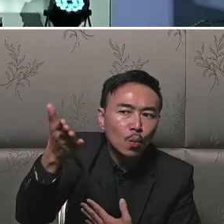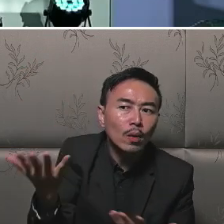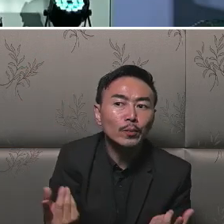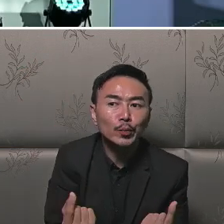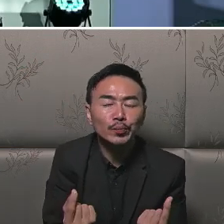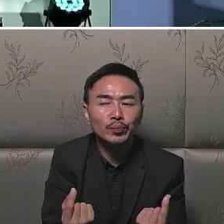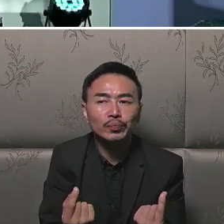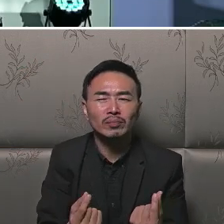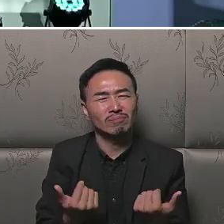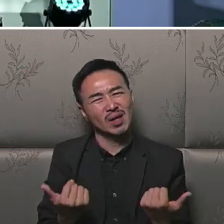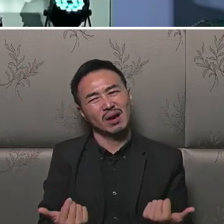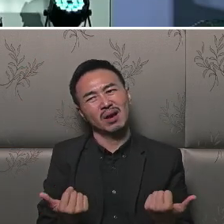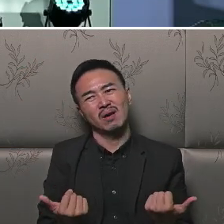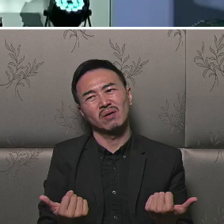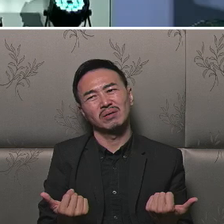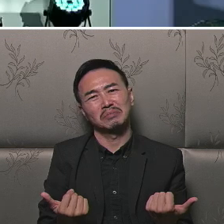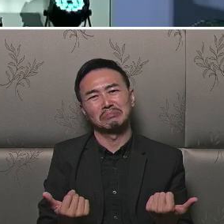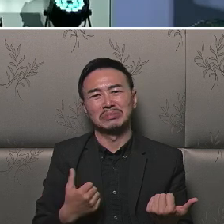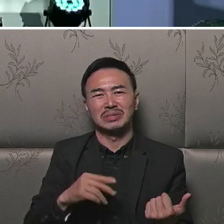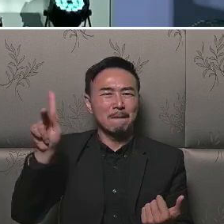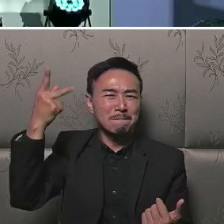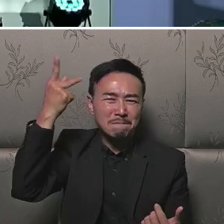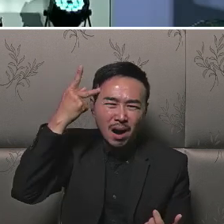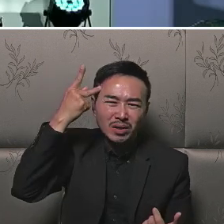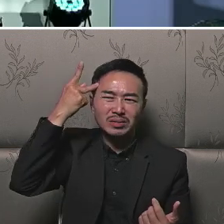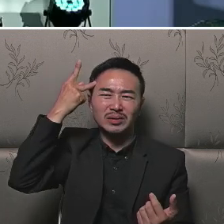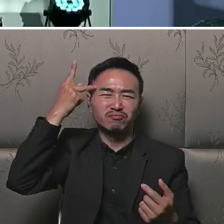foresee inclusivity?